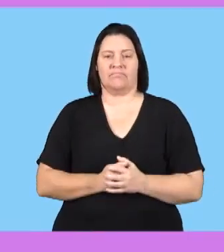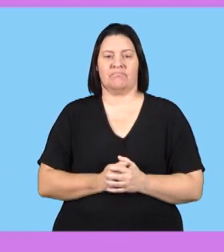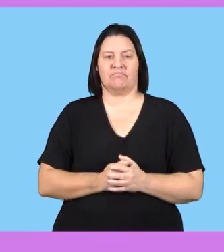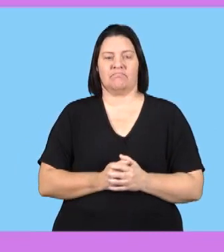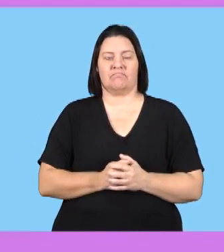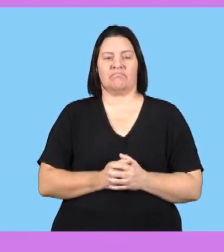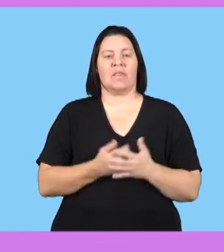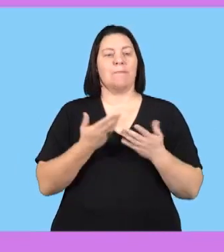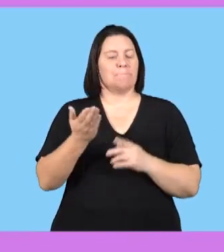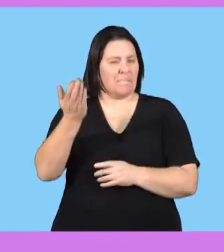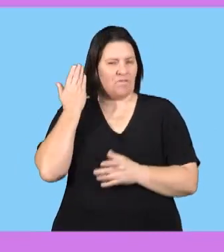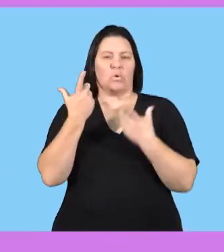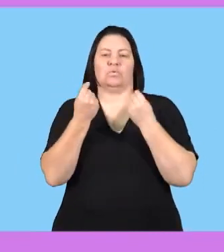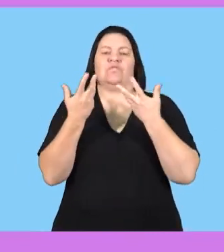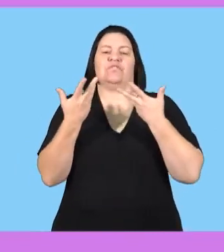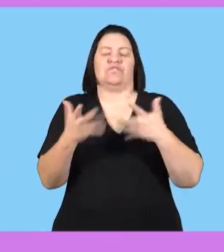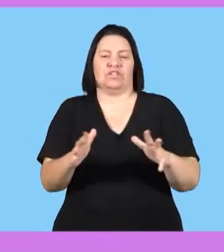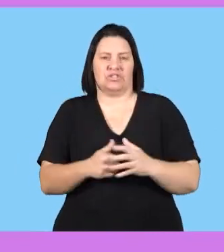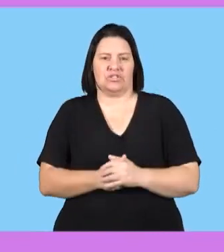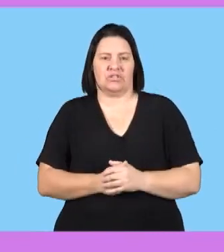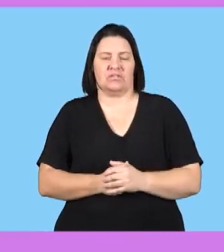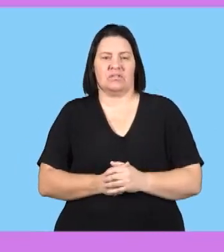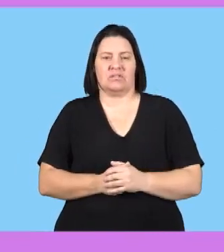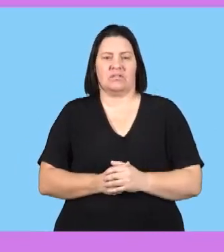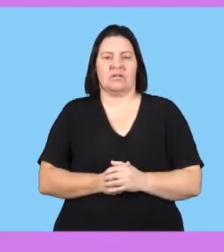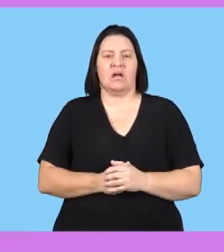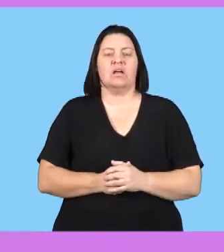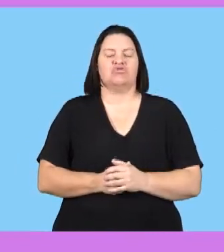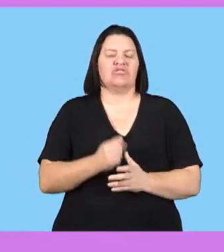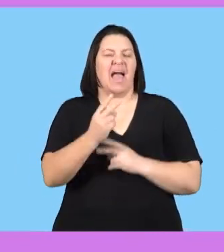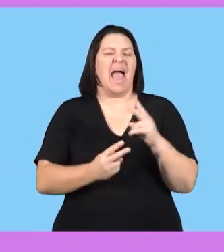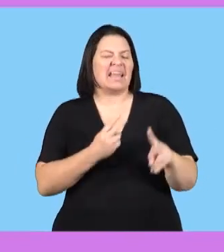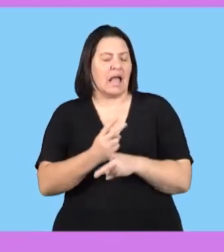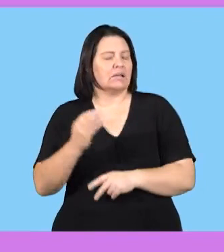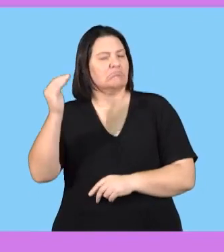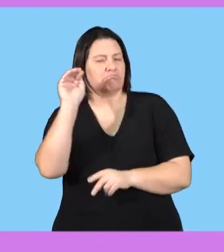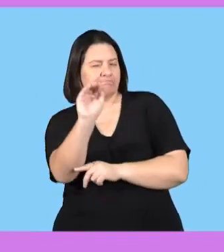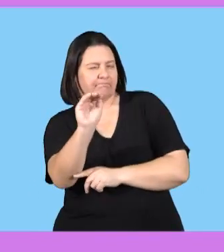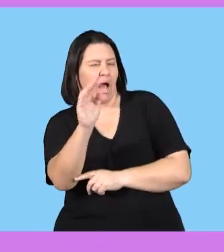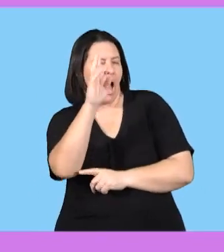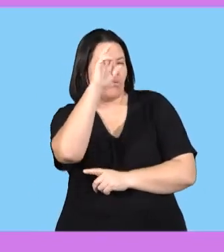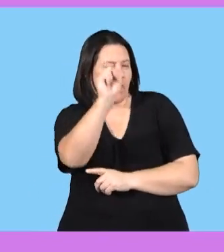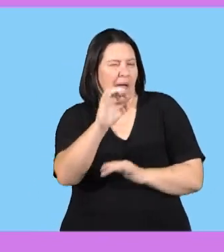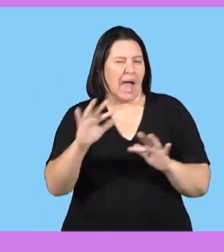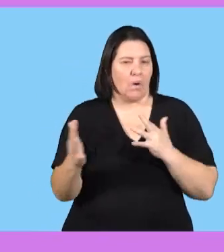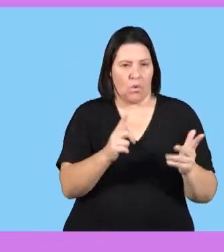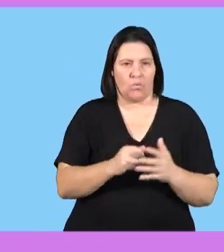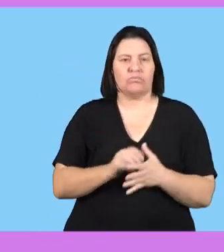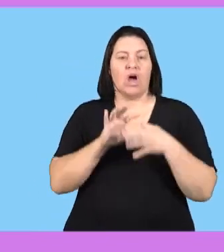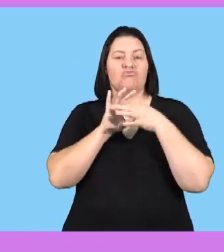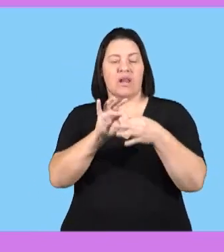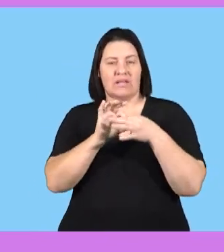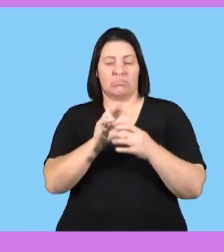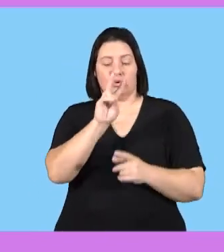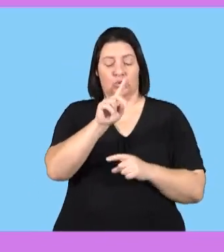We've done this in the previous section. This is just to remind you. A relationship which occurs between